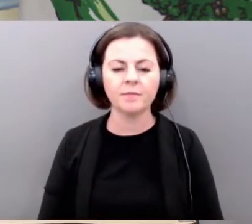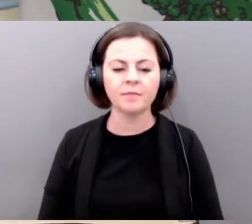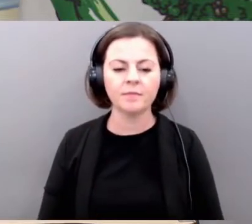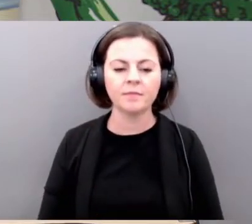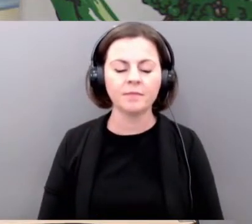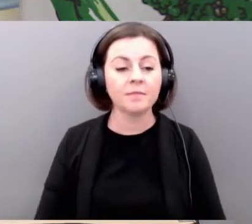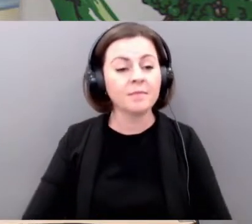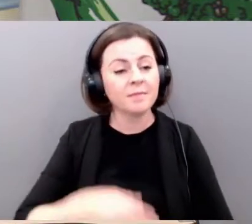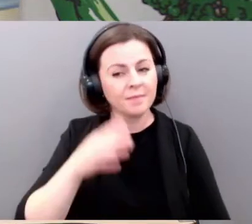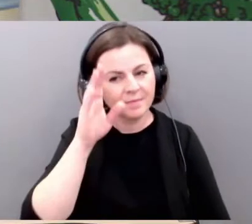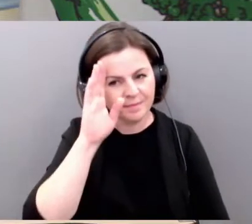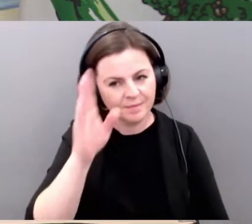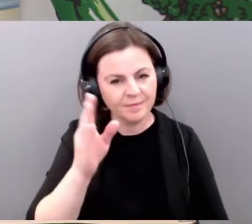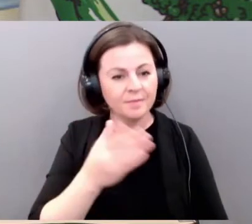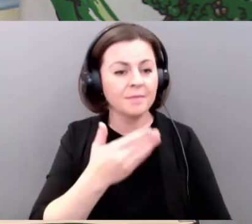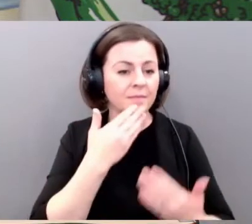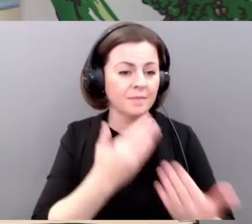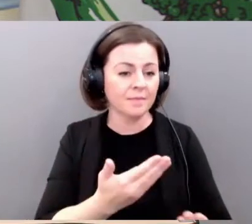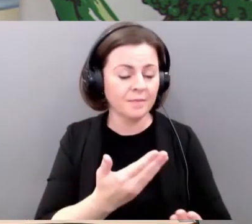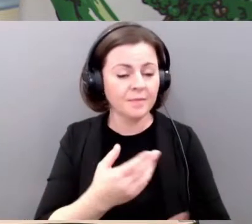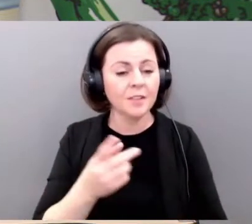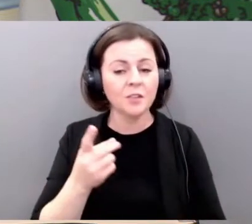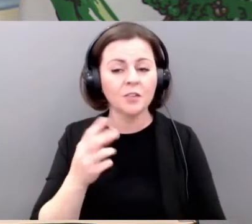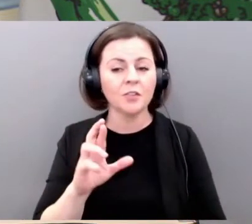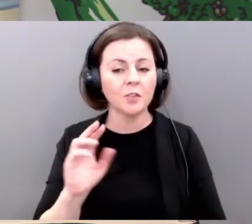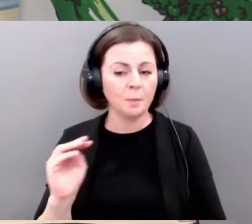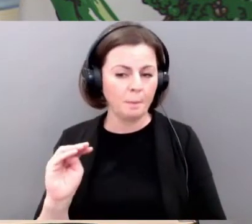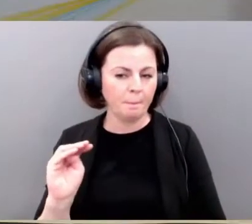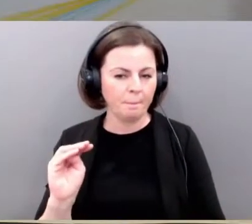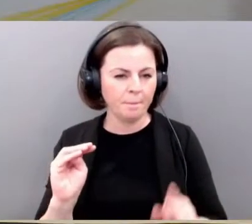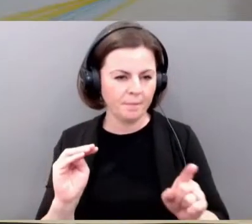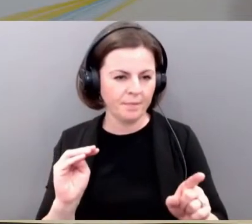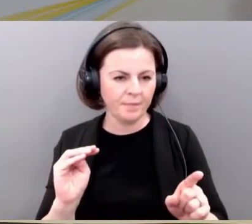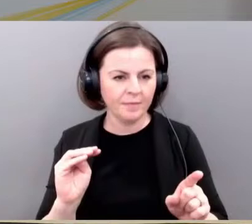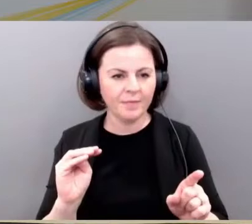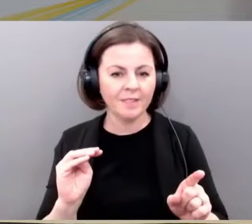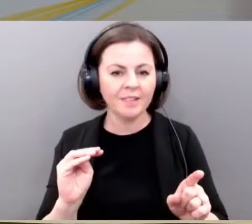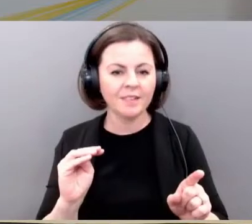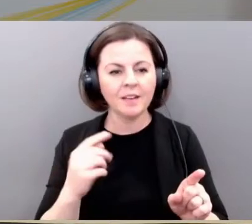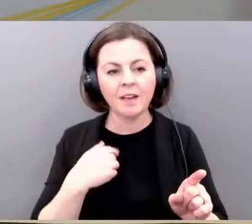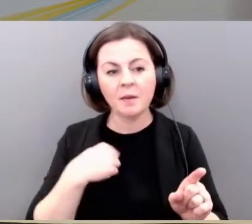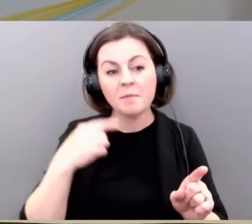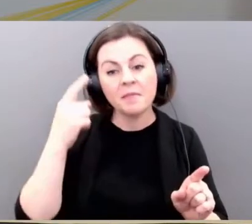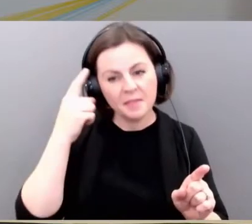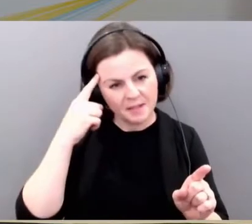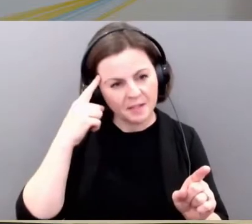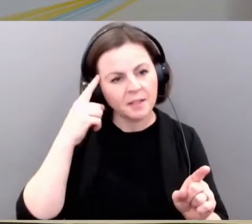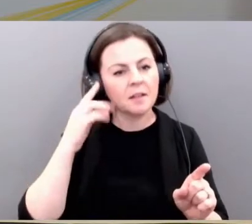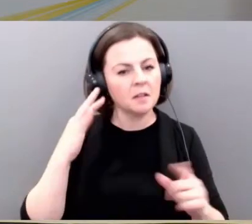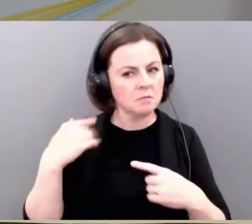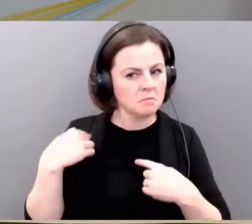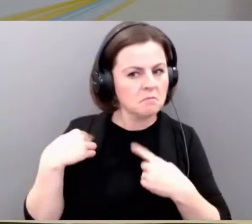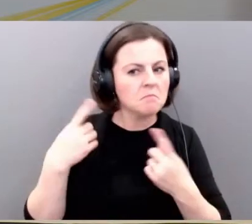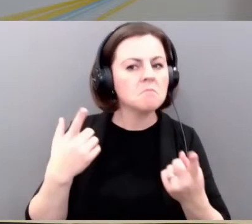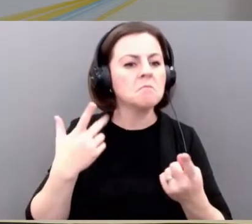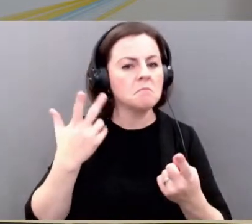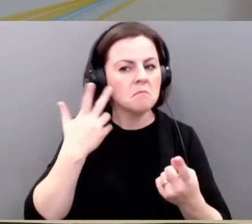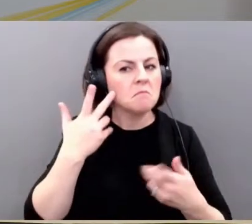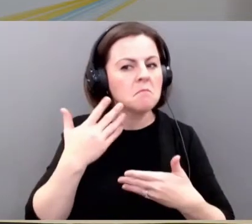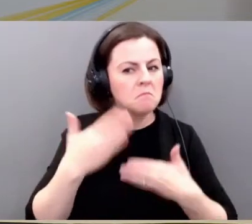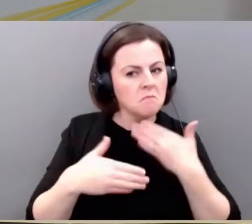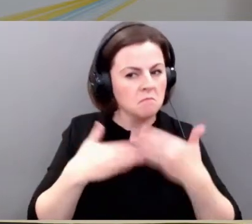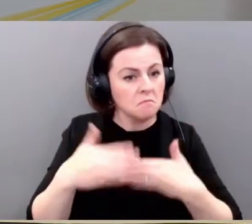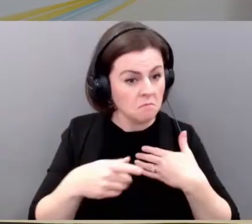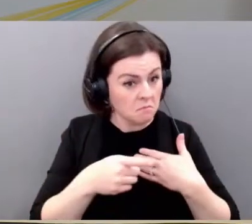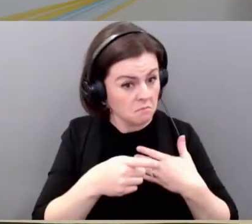Hello, thank you. Dr. Morrison, I'm thinking the dry run has happened now. How would you describe it went?